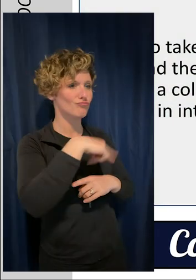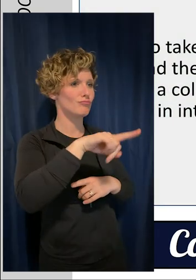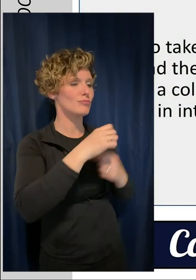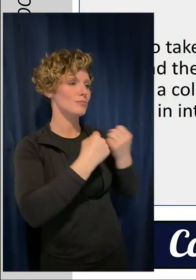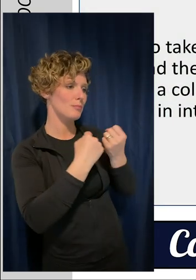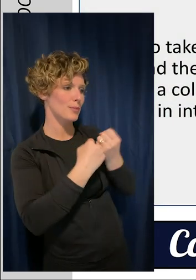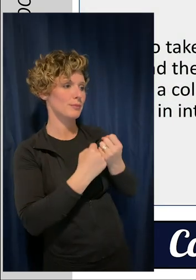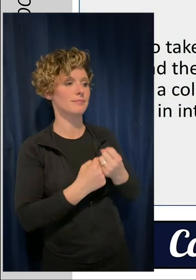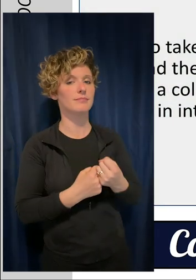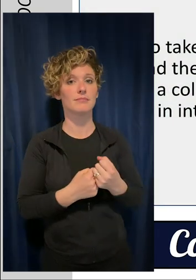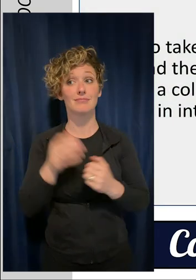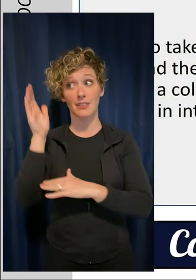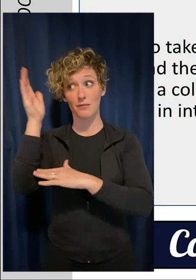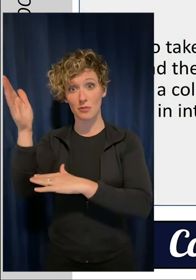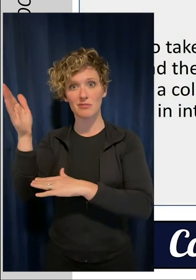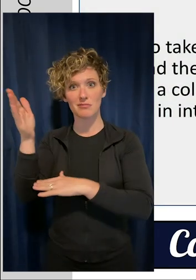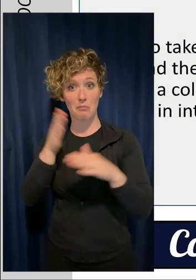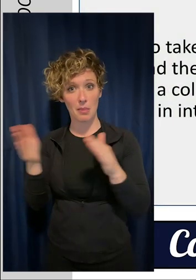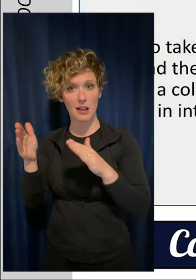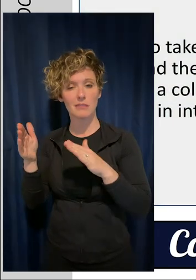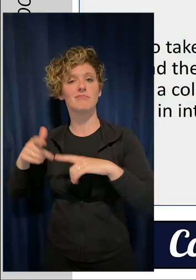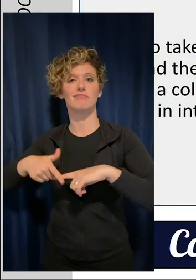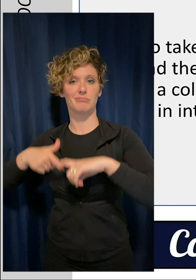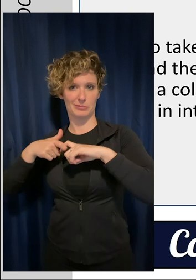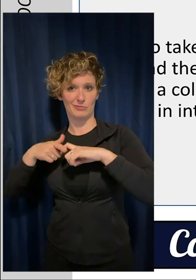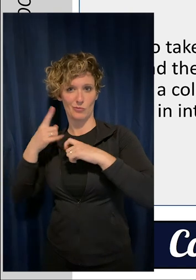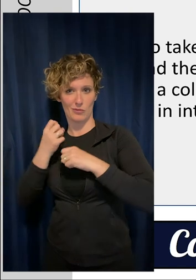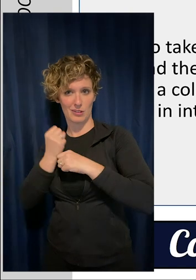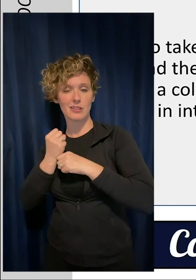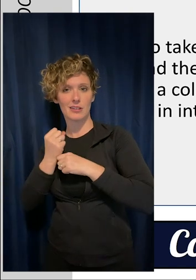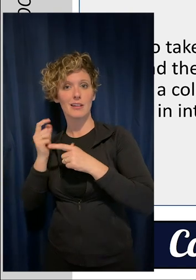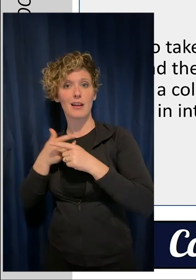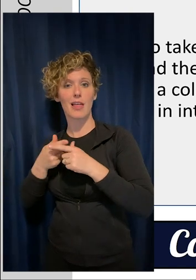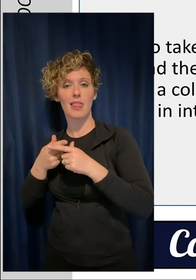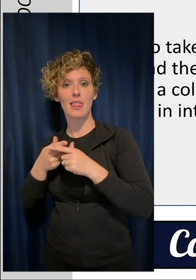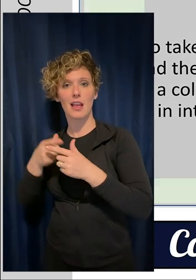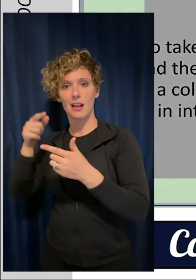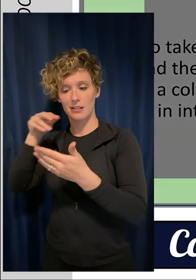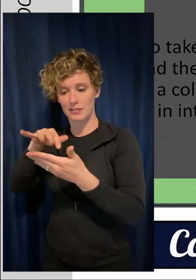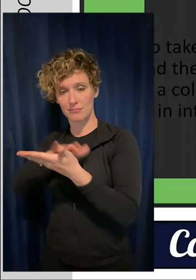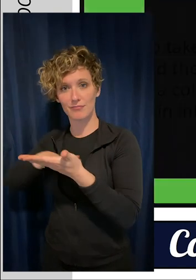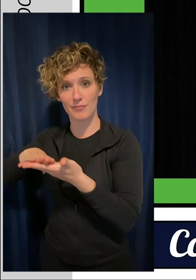In the future, she plans to take a gap year and then pursue a college degree in interior design.